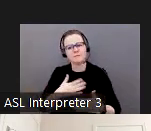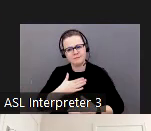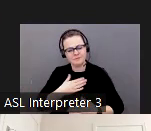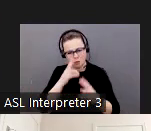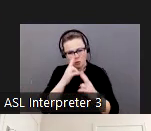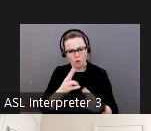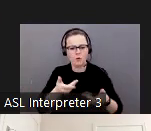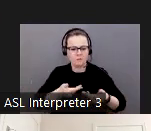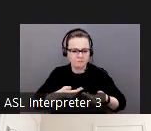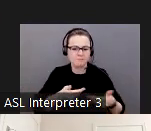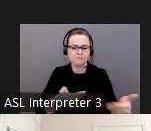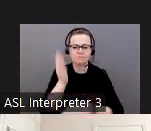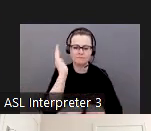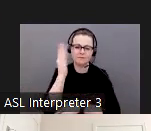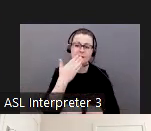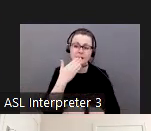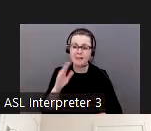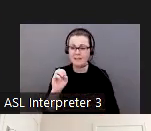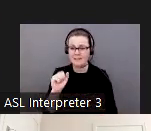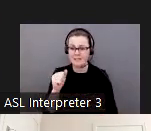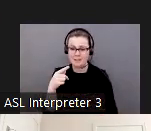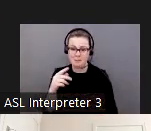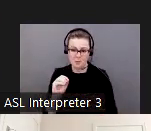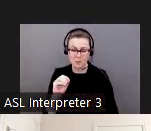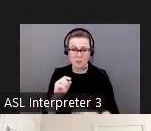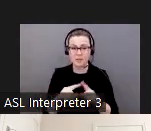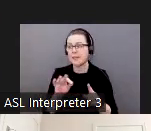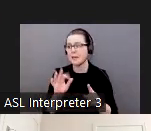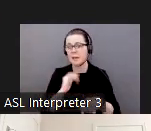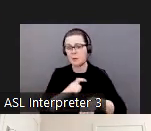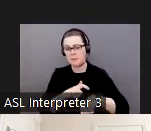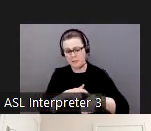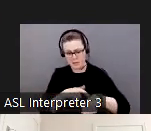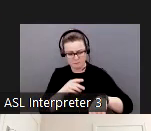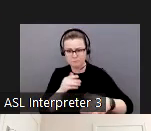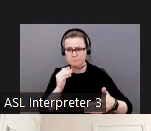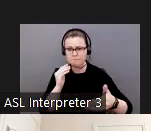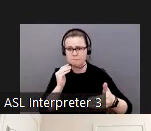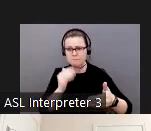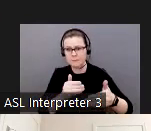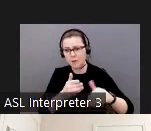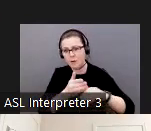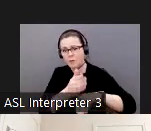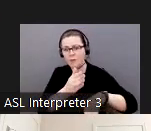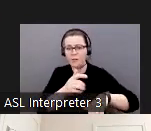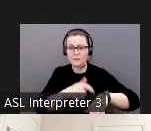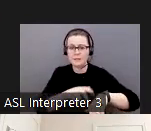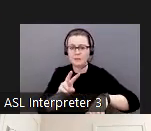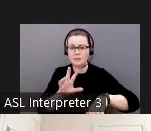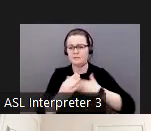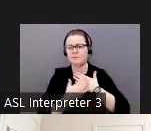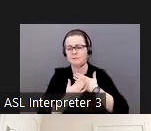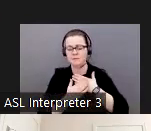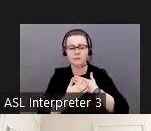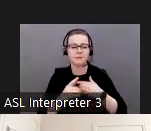us. Please do give us a signal if we're threatening to go over time. I will do a very brief introduction